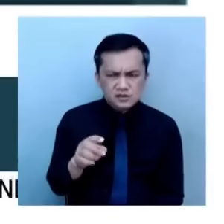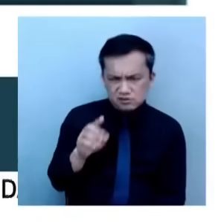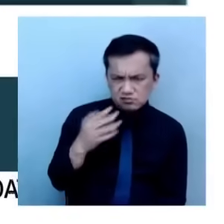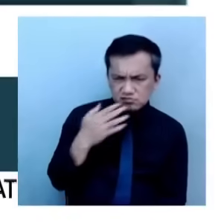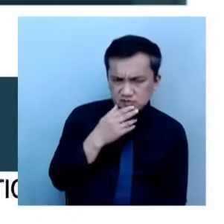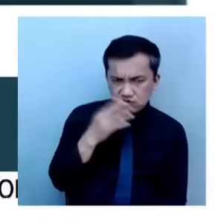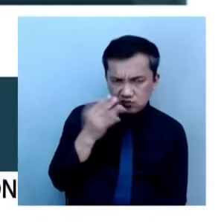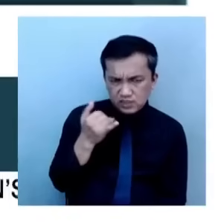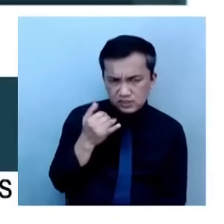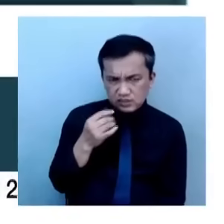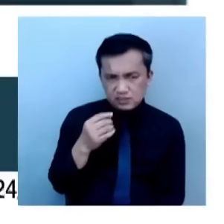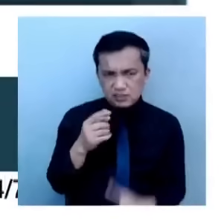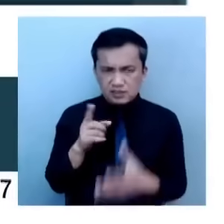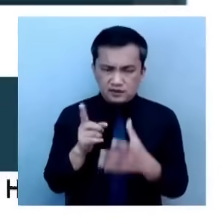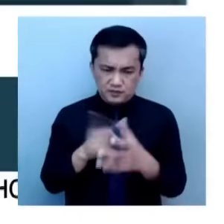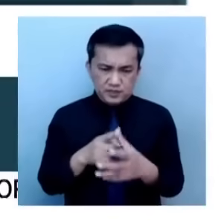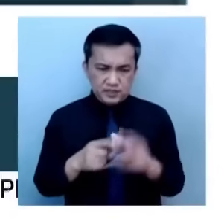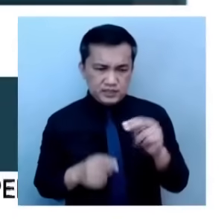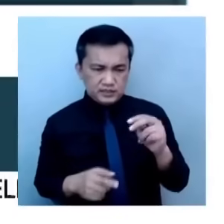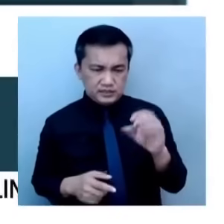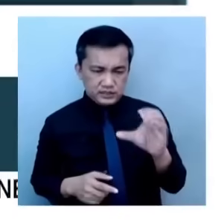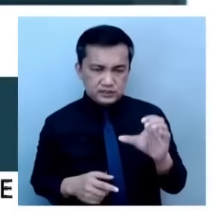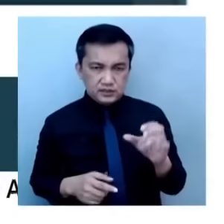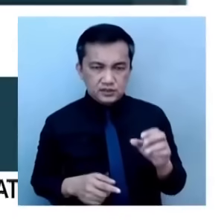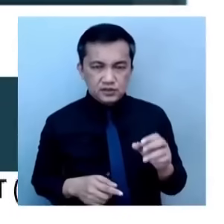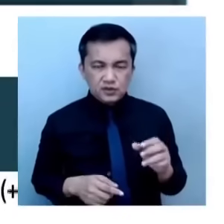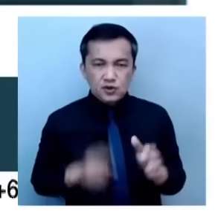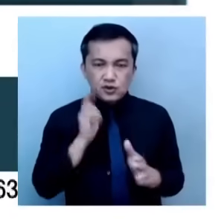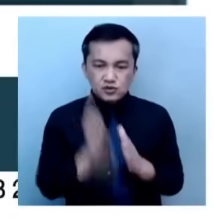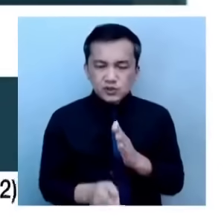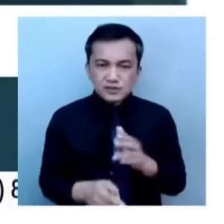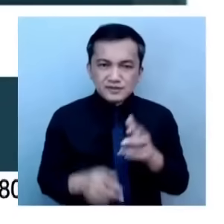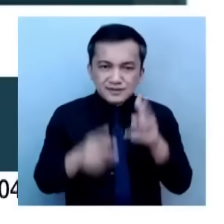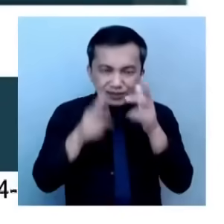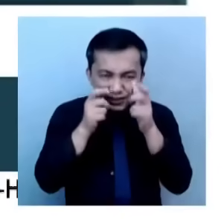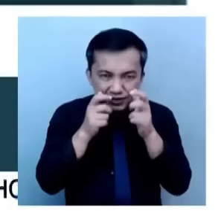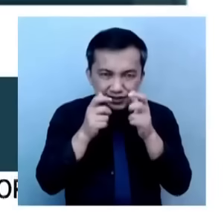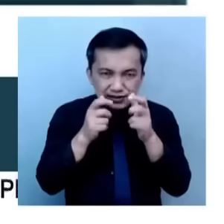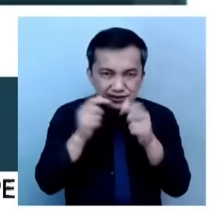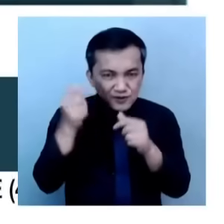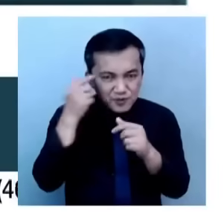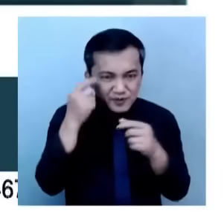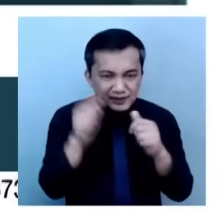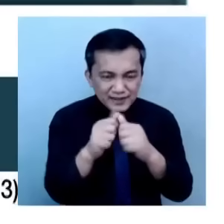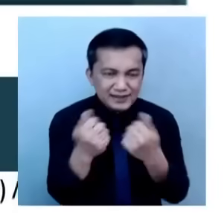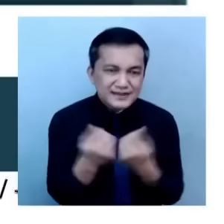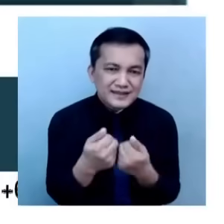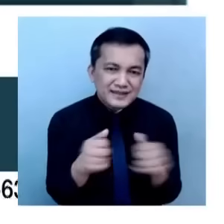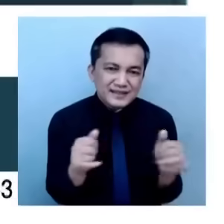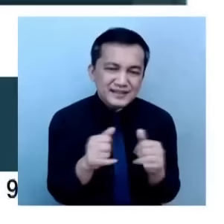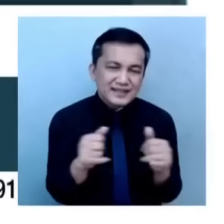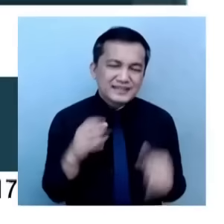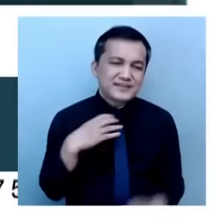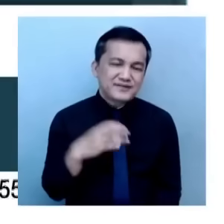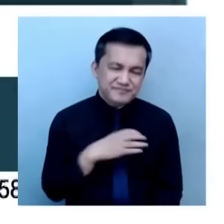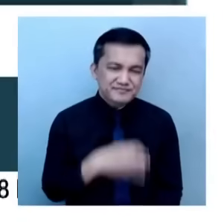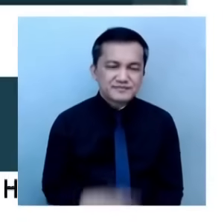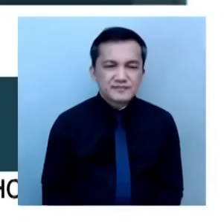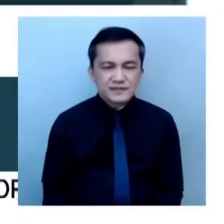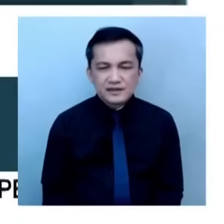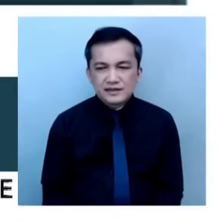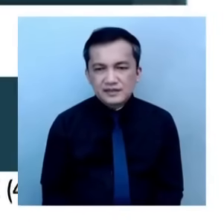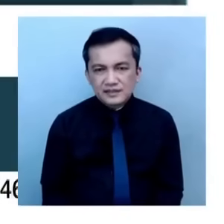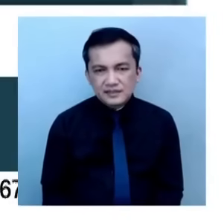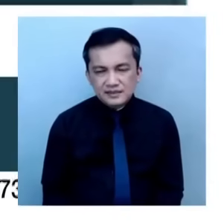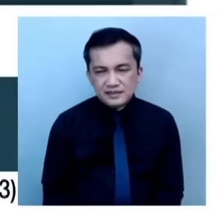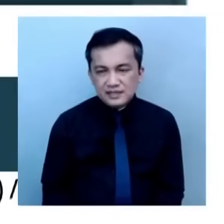number one, NTC is quick to listen to certain government agencies like the House of Representatives, and in the case of